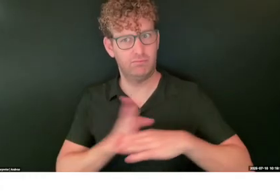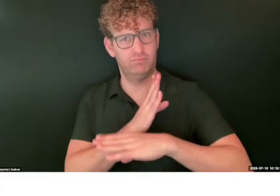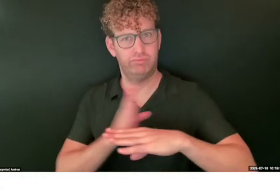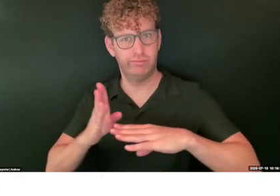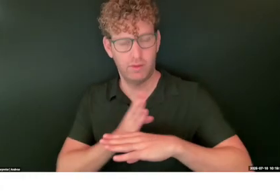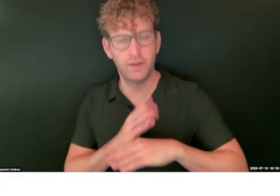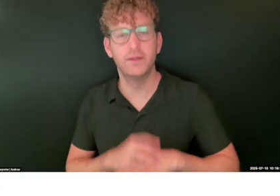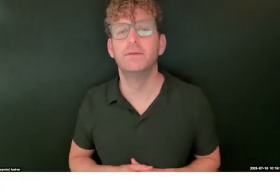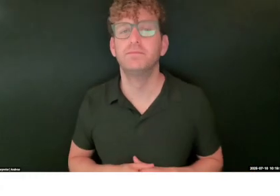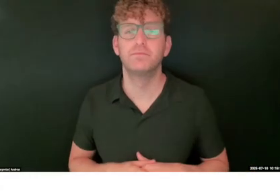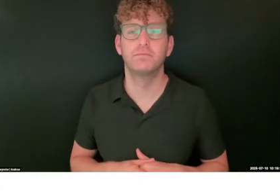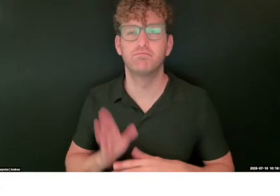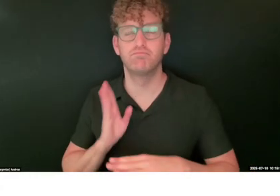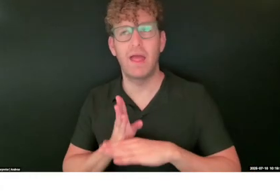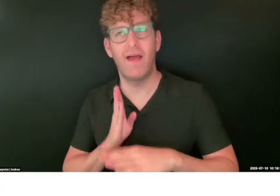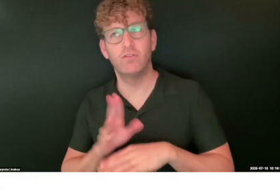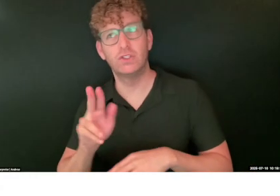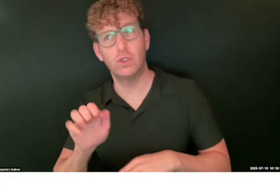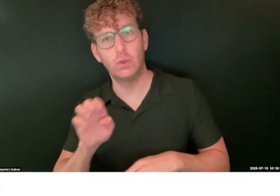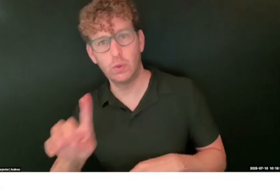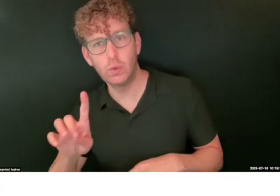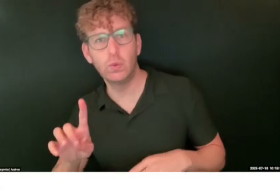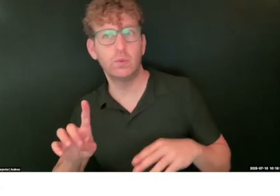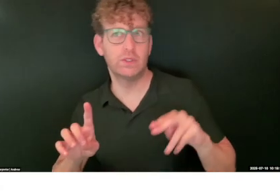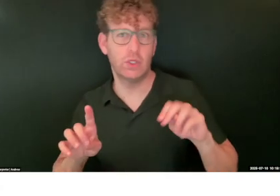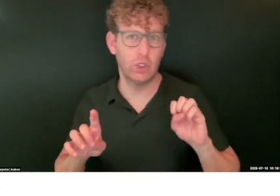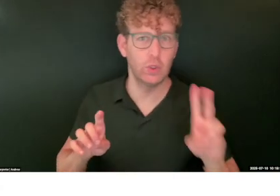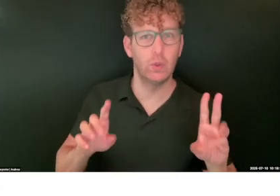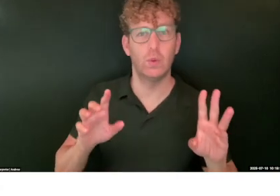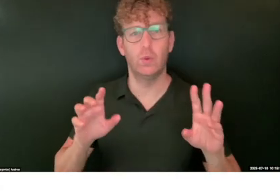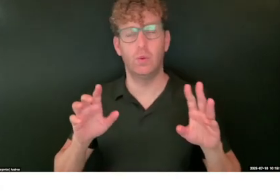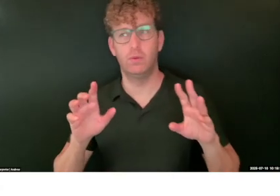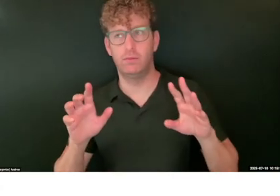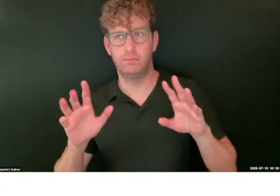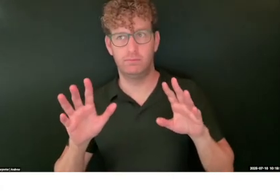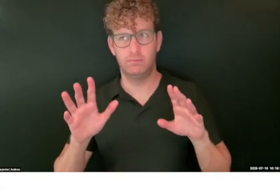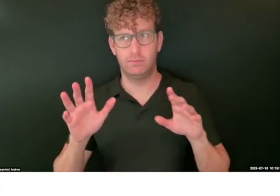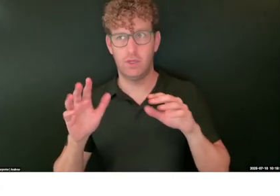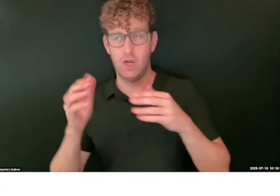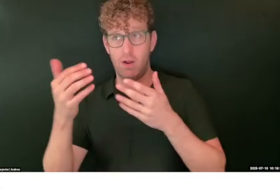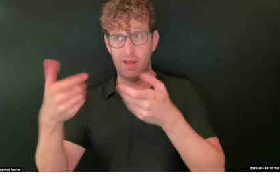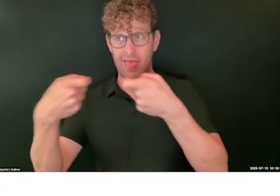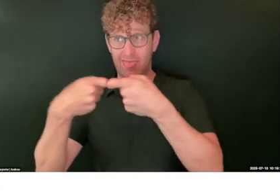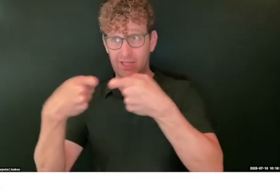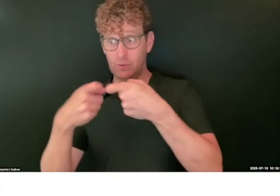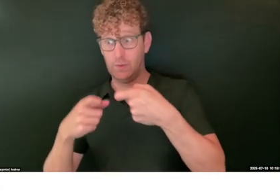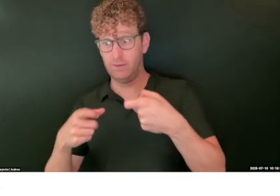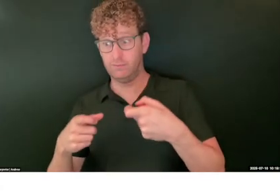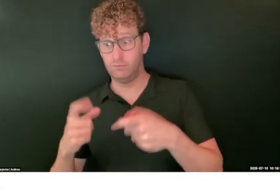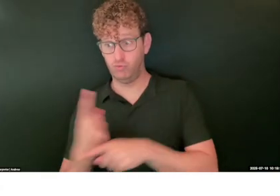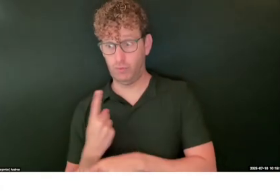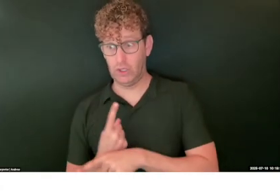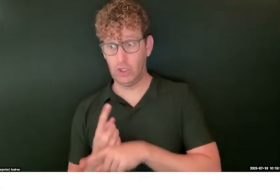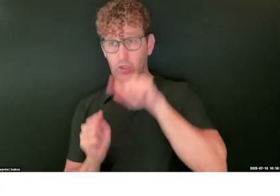new EV, to the tune of about $30,000. So there's a lot of ground to be made up between those